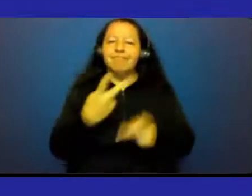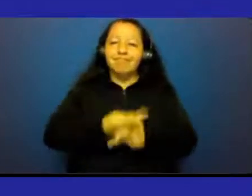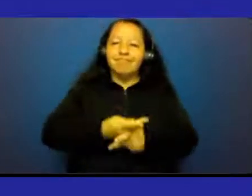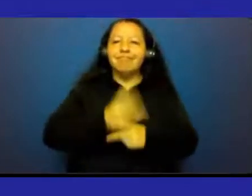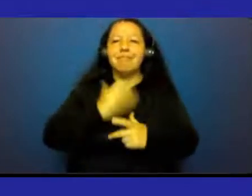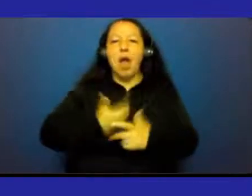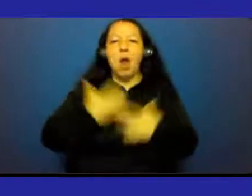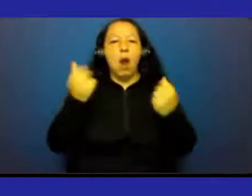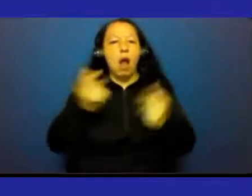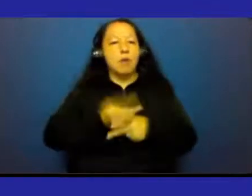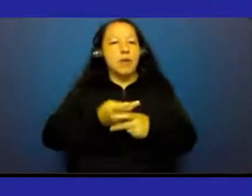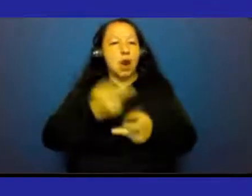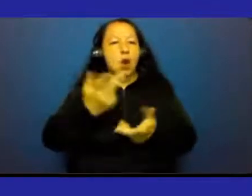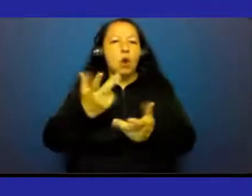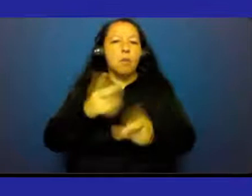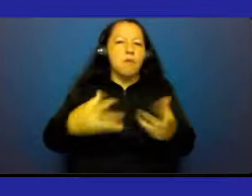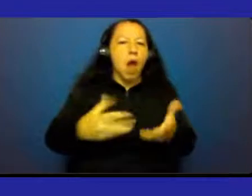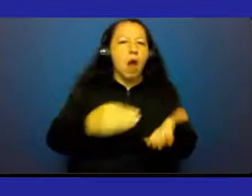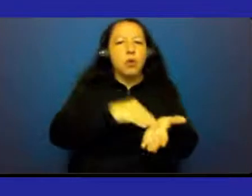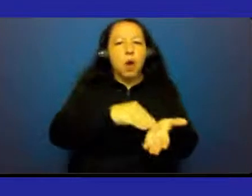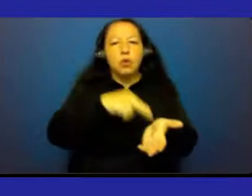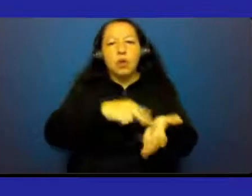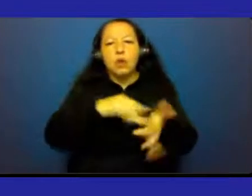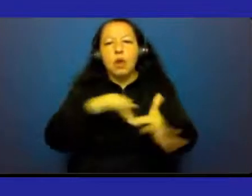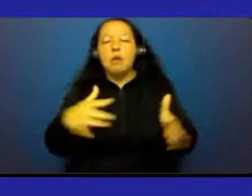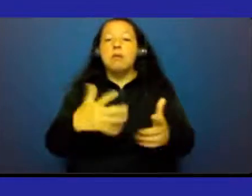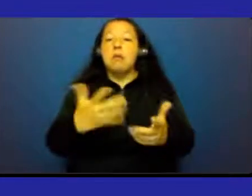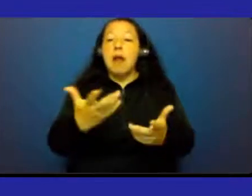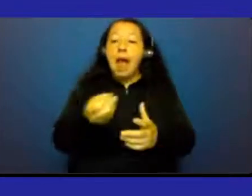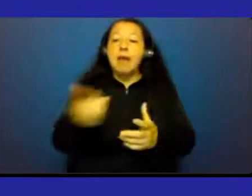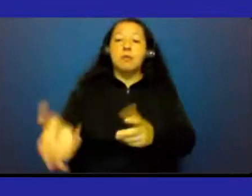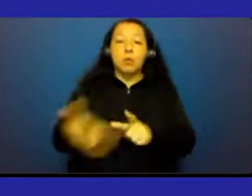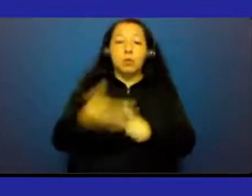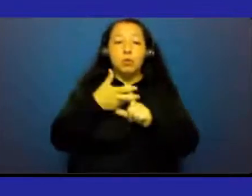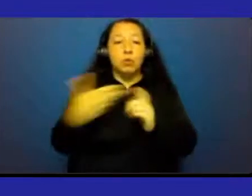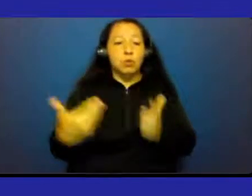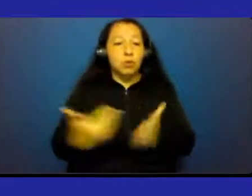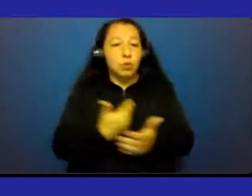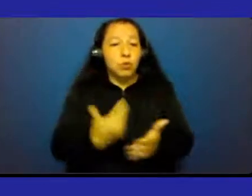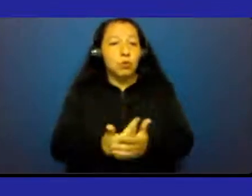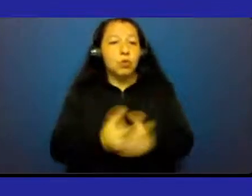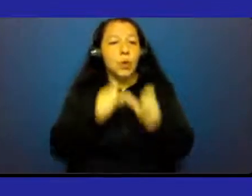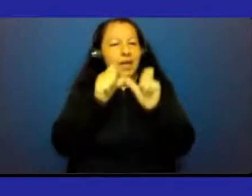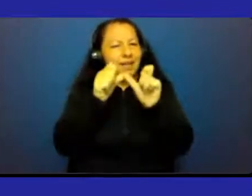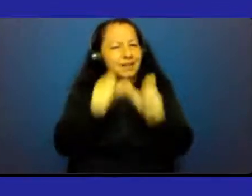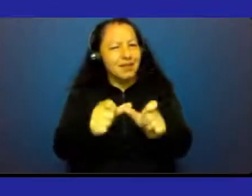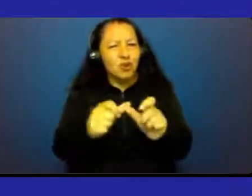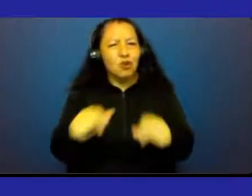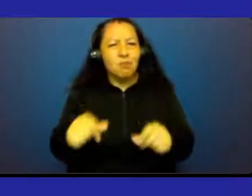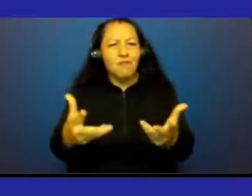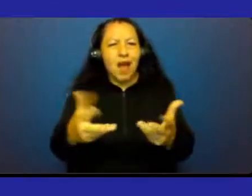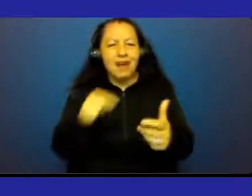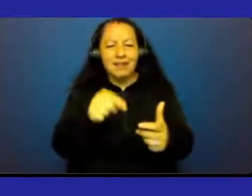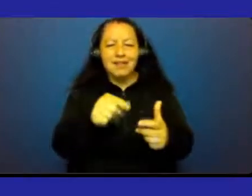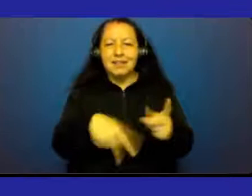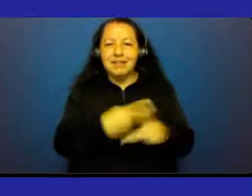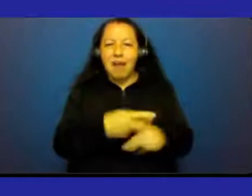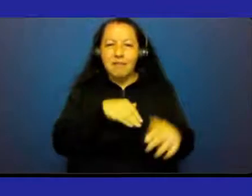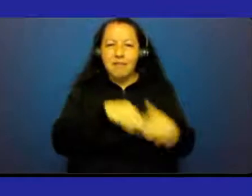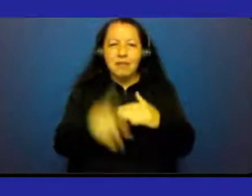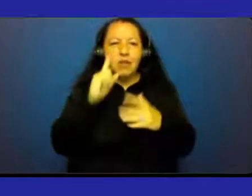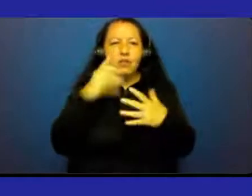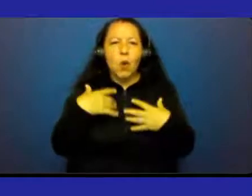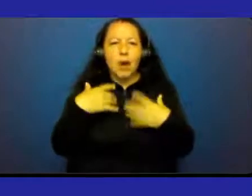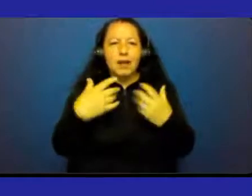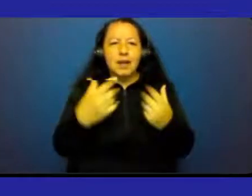new ones in order to further improve the access of care, which is consistent with Dr. Katz's goals.